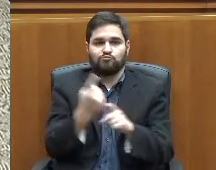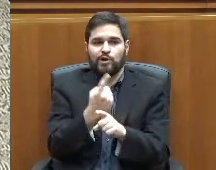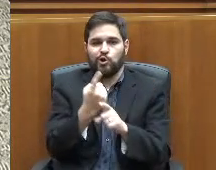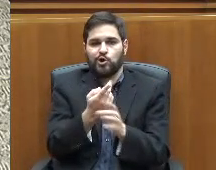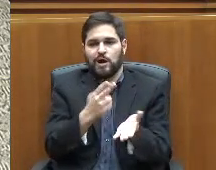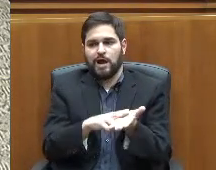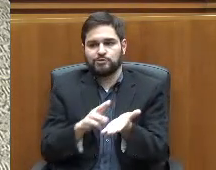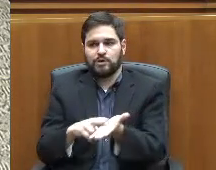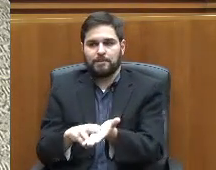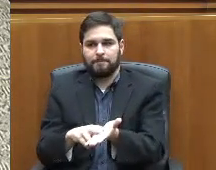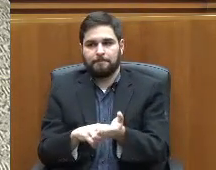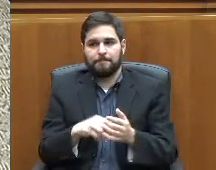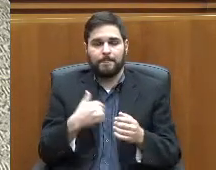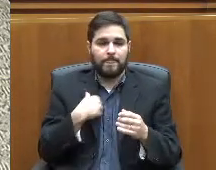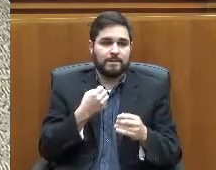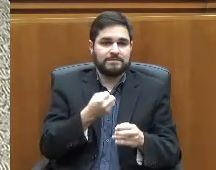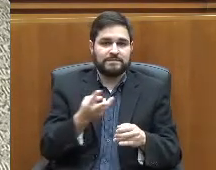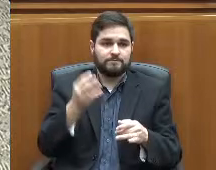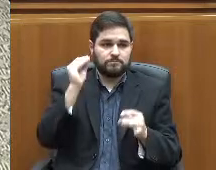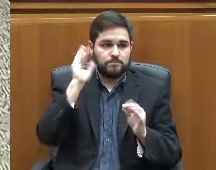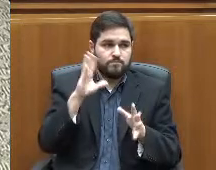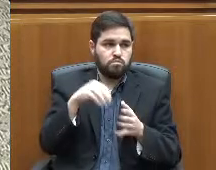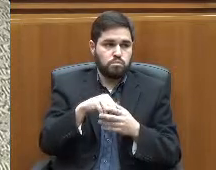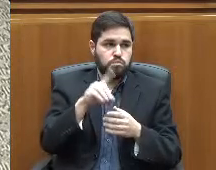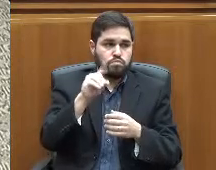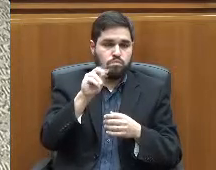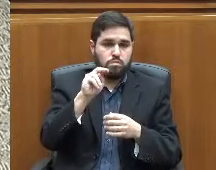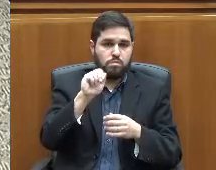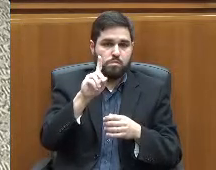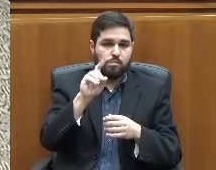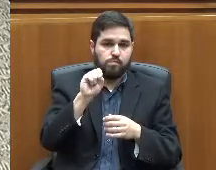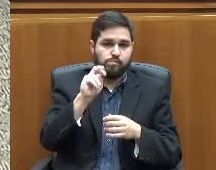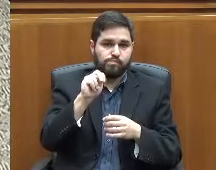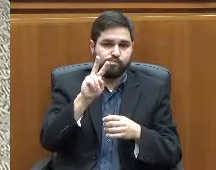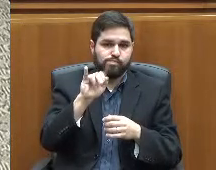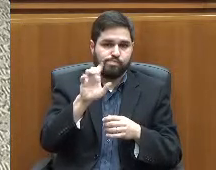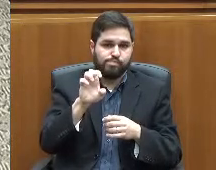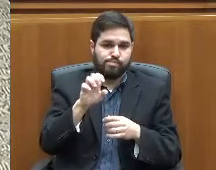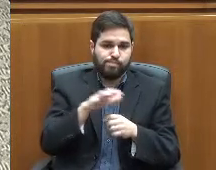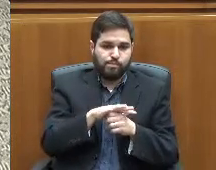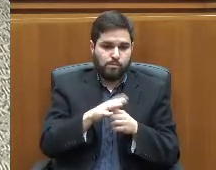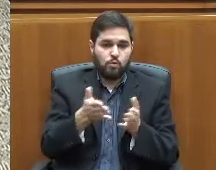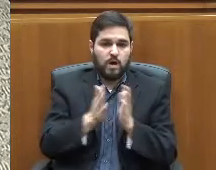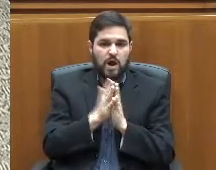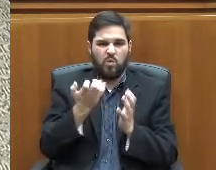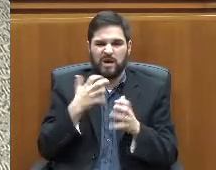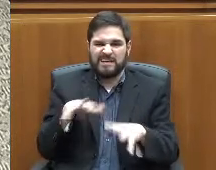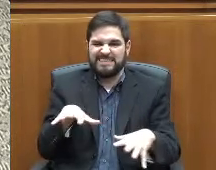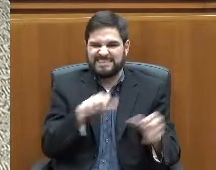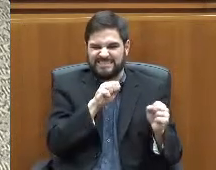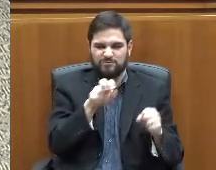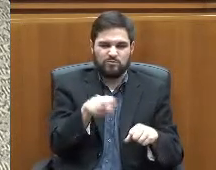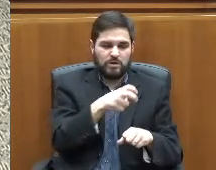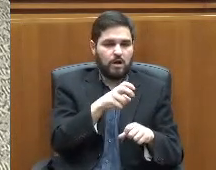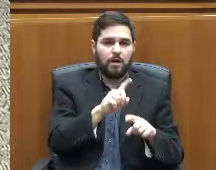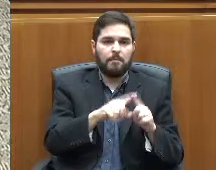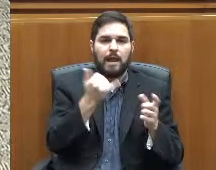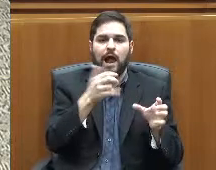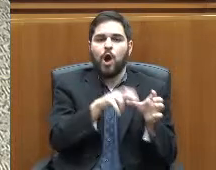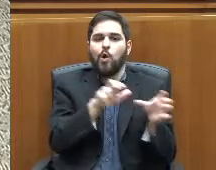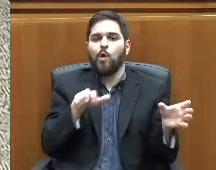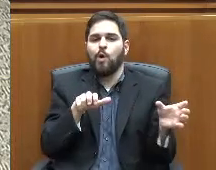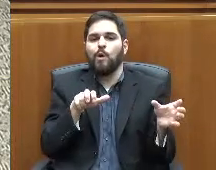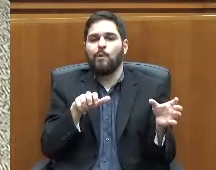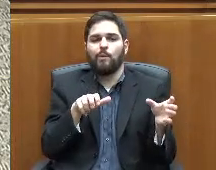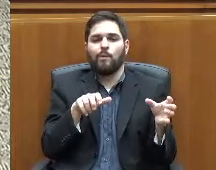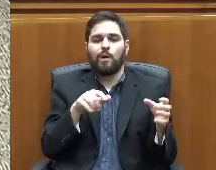And so we had several teachers in the Downsville feeder system request to leave the Downsville system and they have pulled their name off of